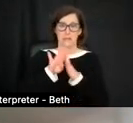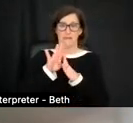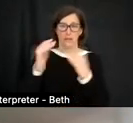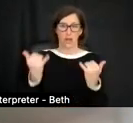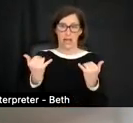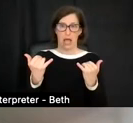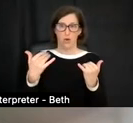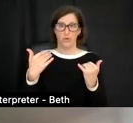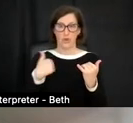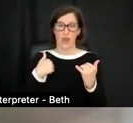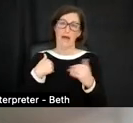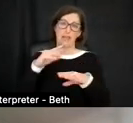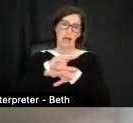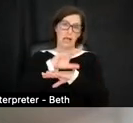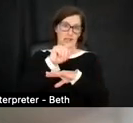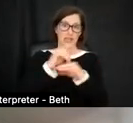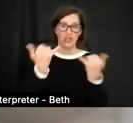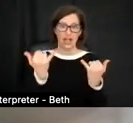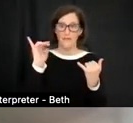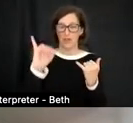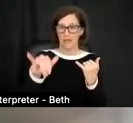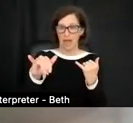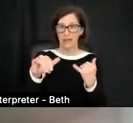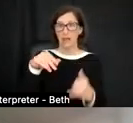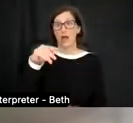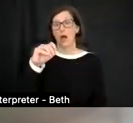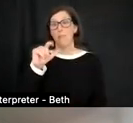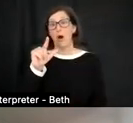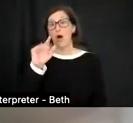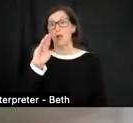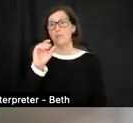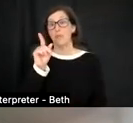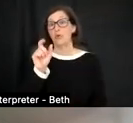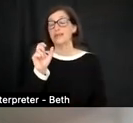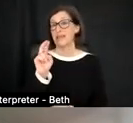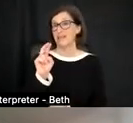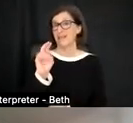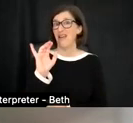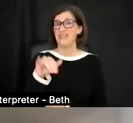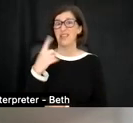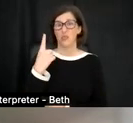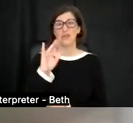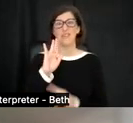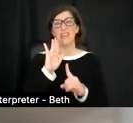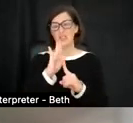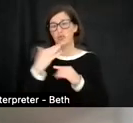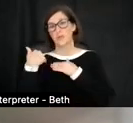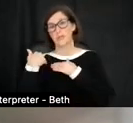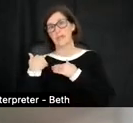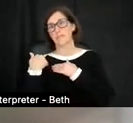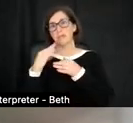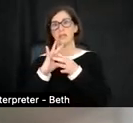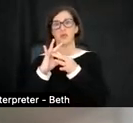holding consultations now for that. And Paul Bolton, that is one of his tasks as the